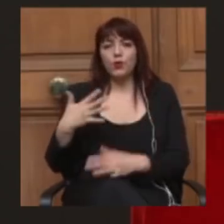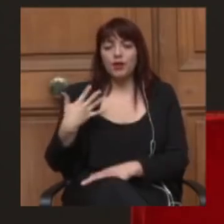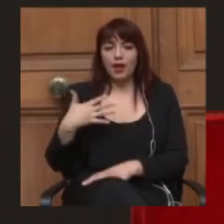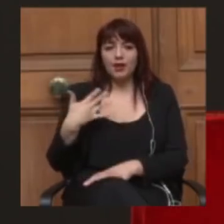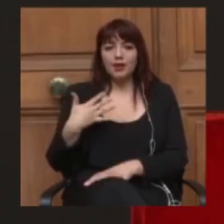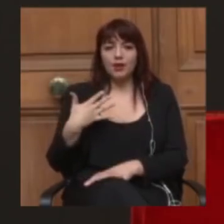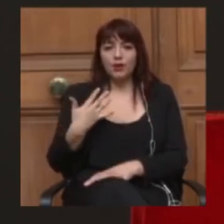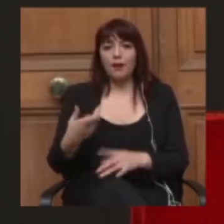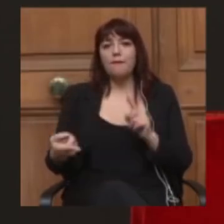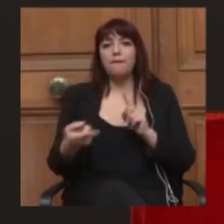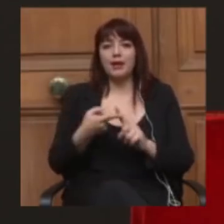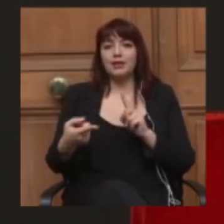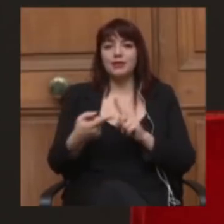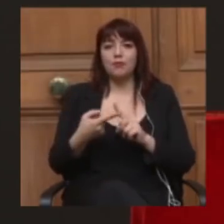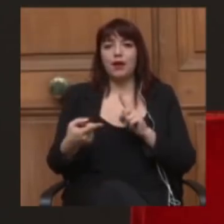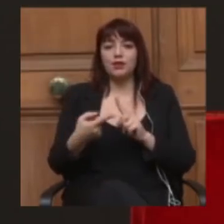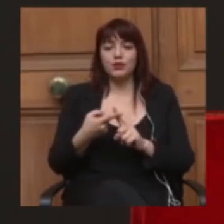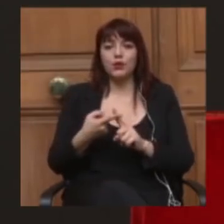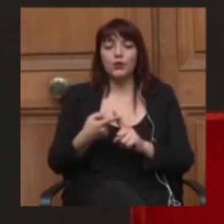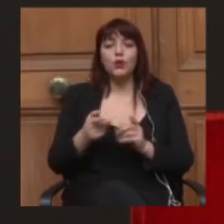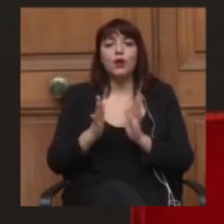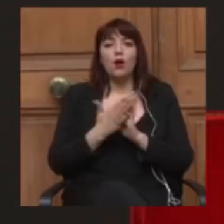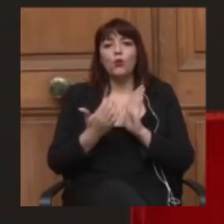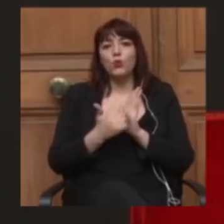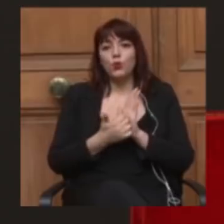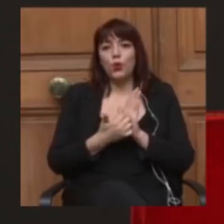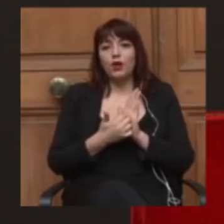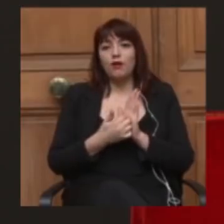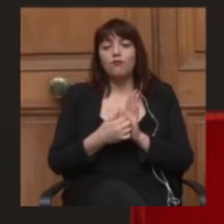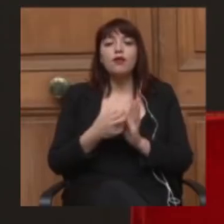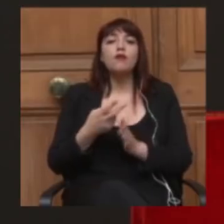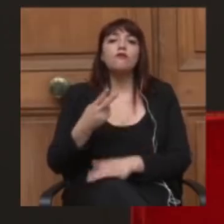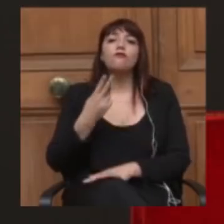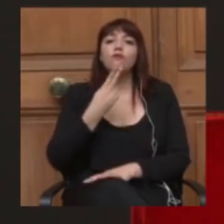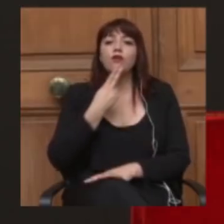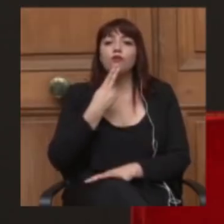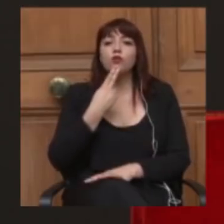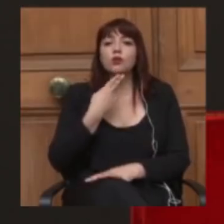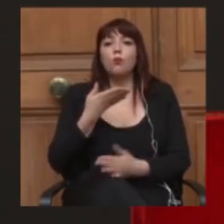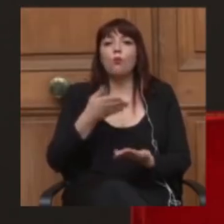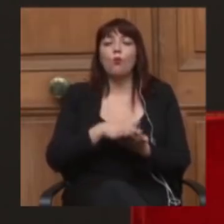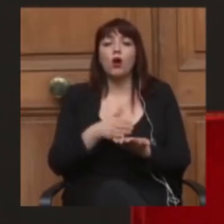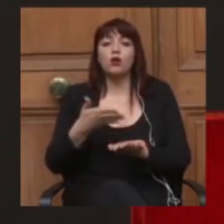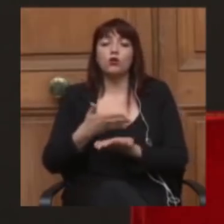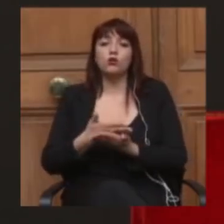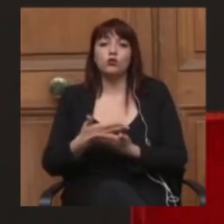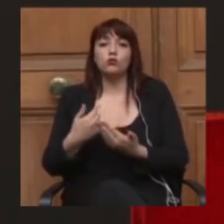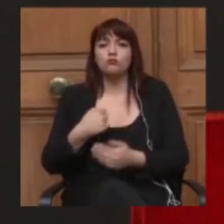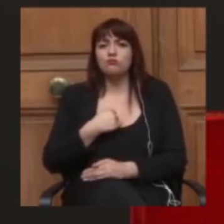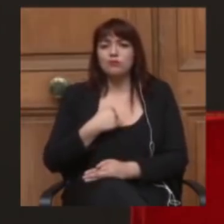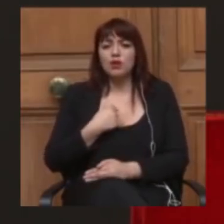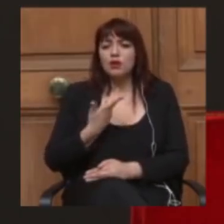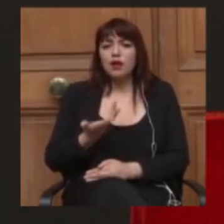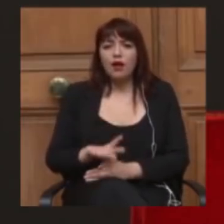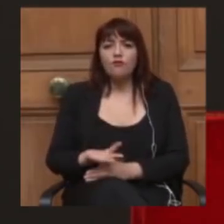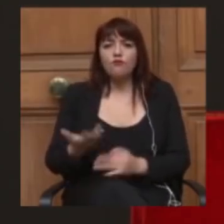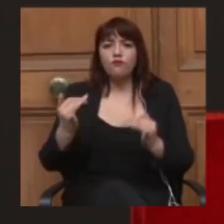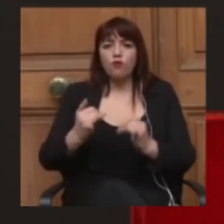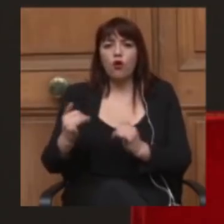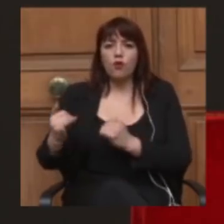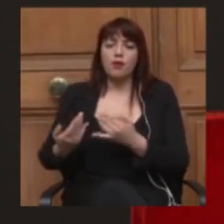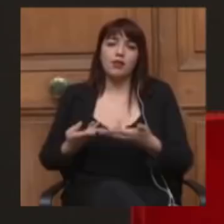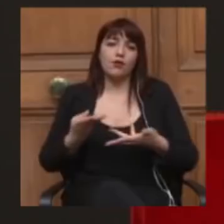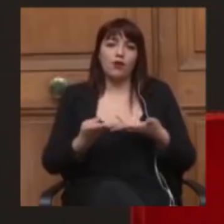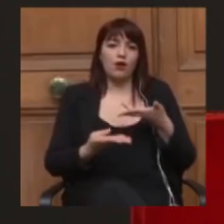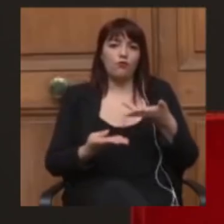with authors, both living and dead? Where would I be without those forms of passionate collaboration